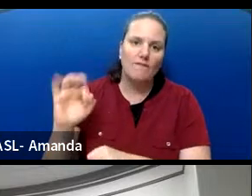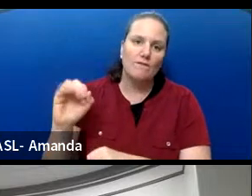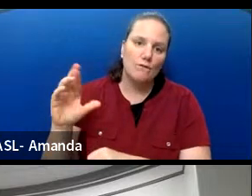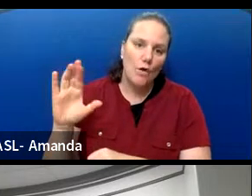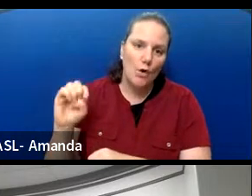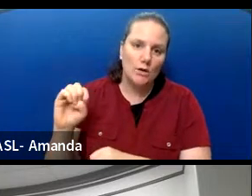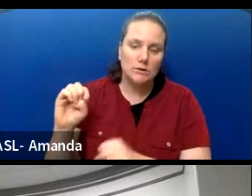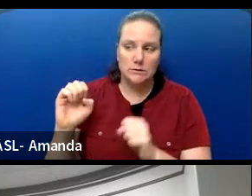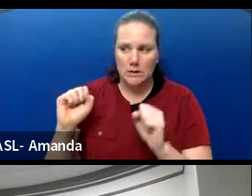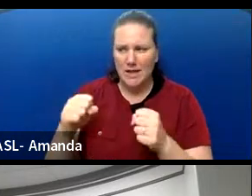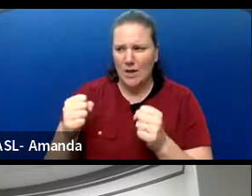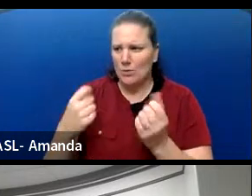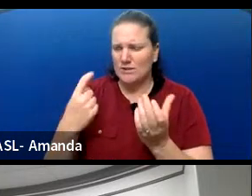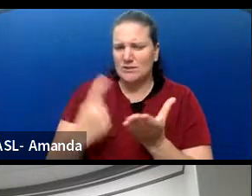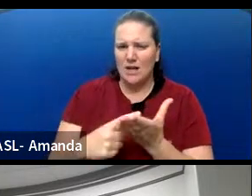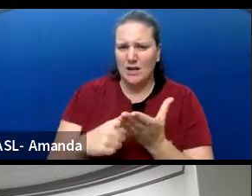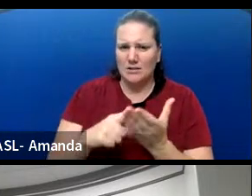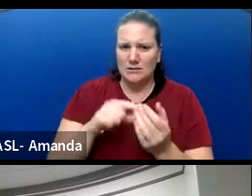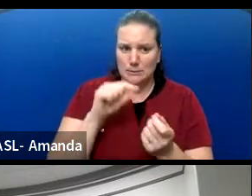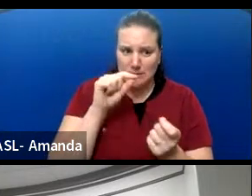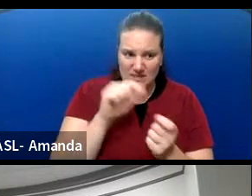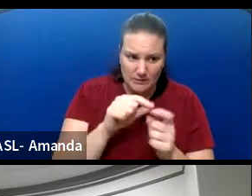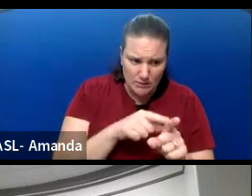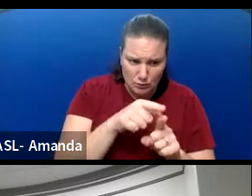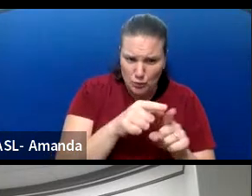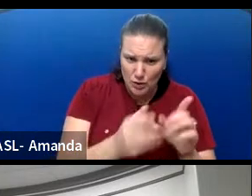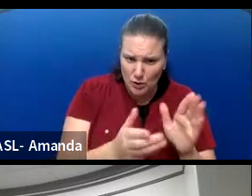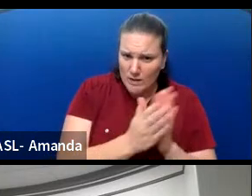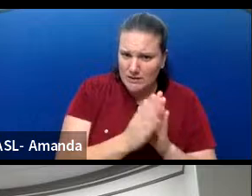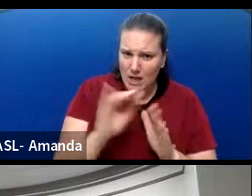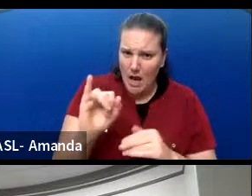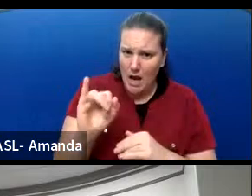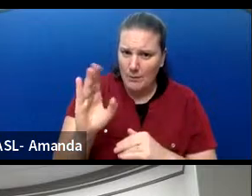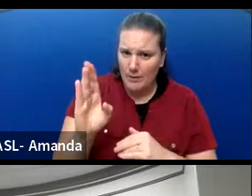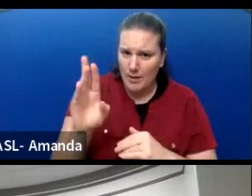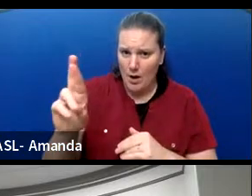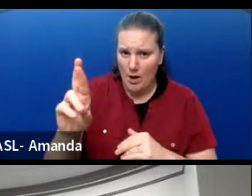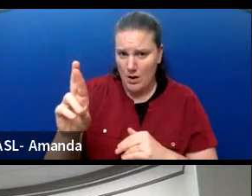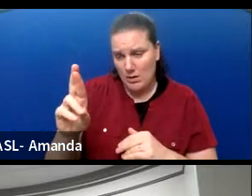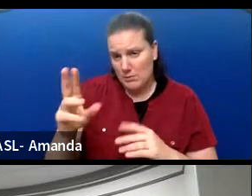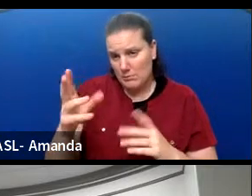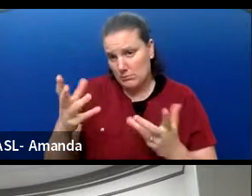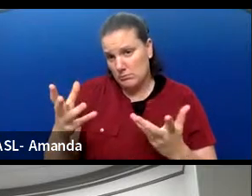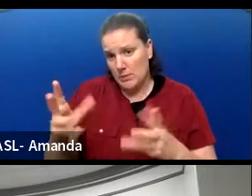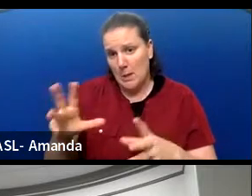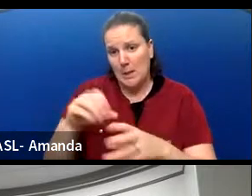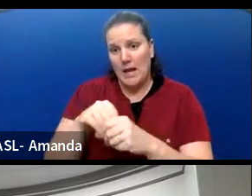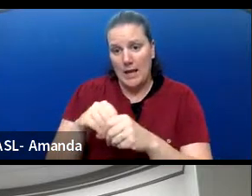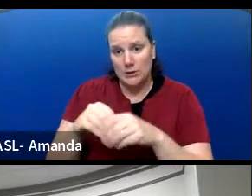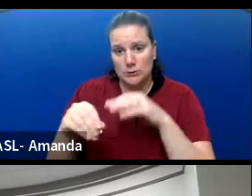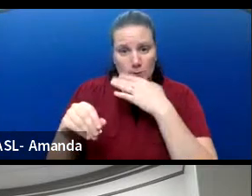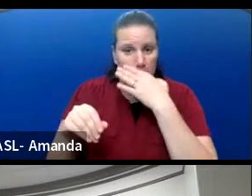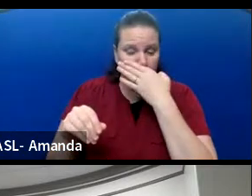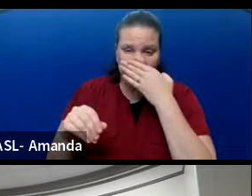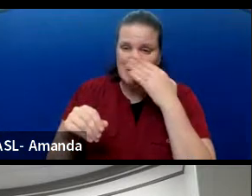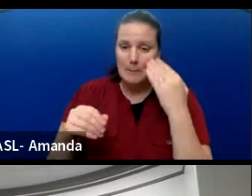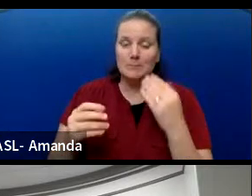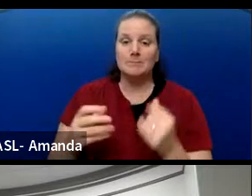be specifically requesting that the IBR sort of engage in